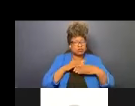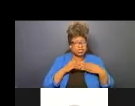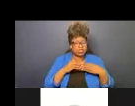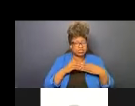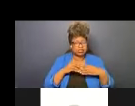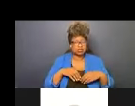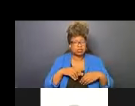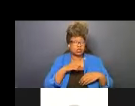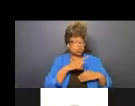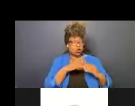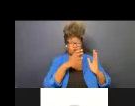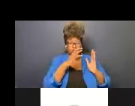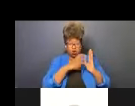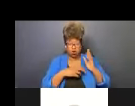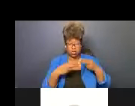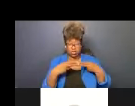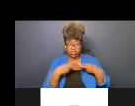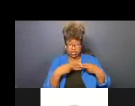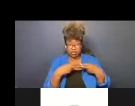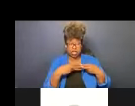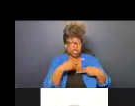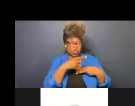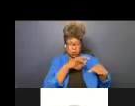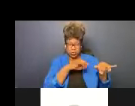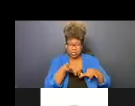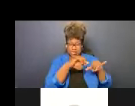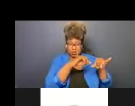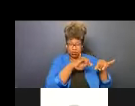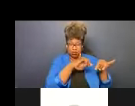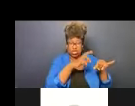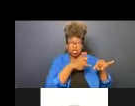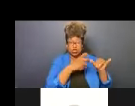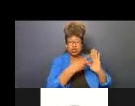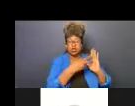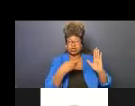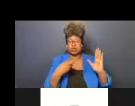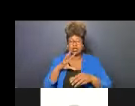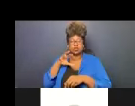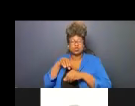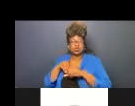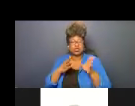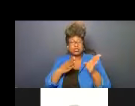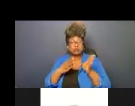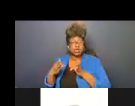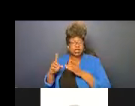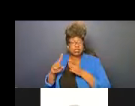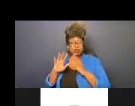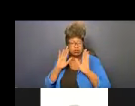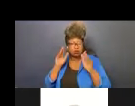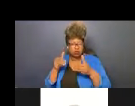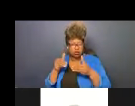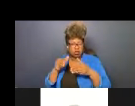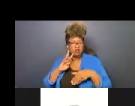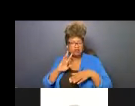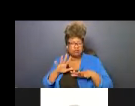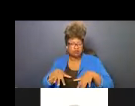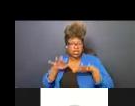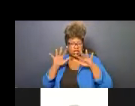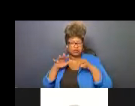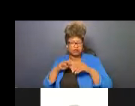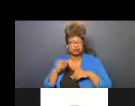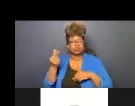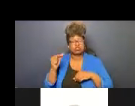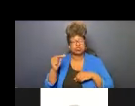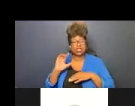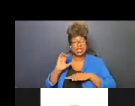on this slide can be written into the plans that address flooding. So that's increased standards for green infrastructure, higher